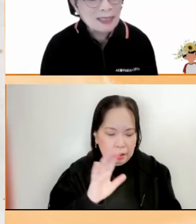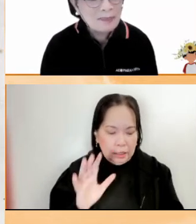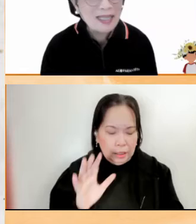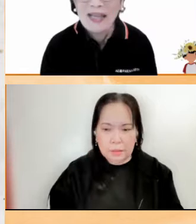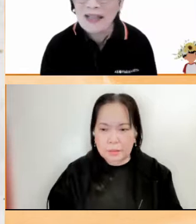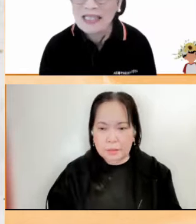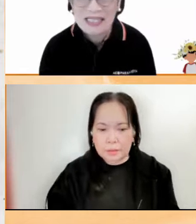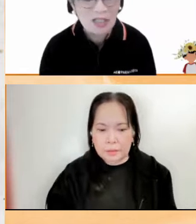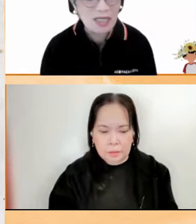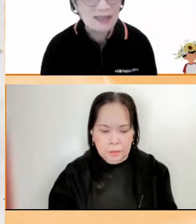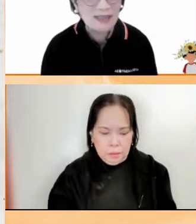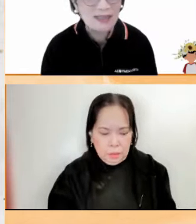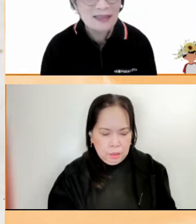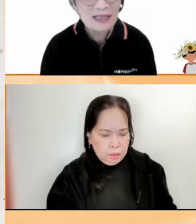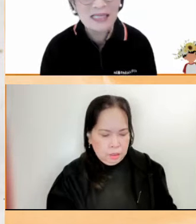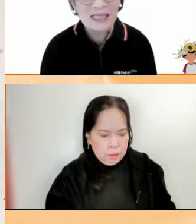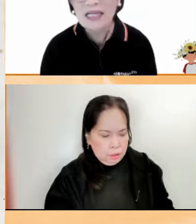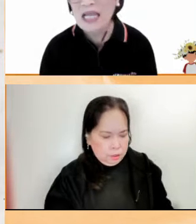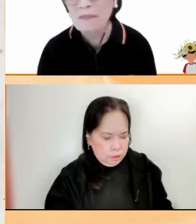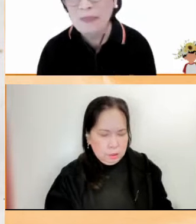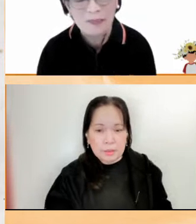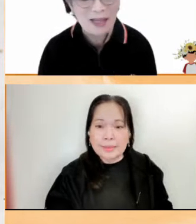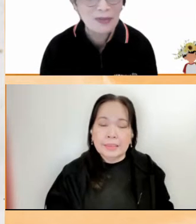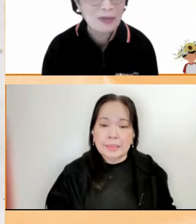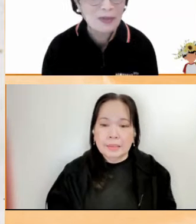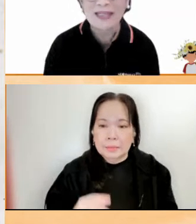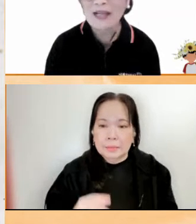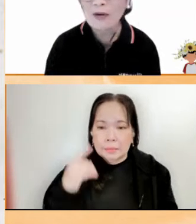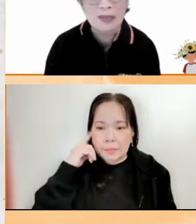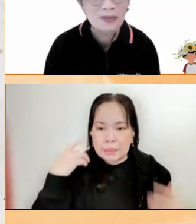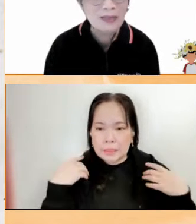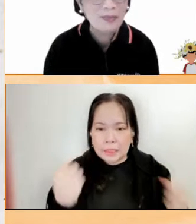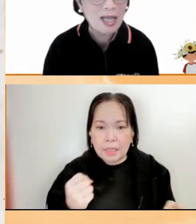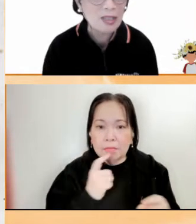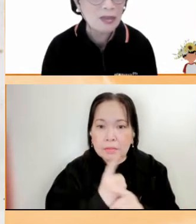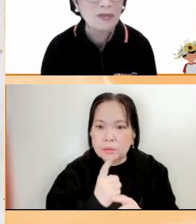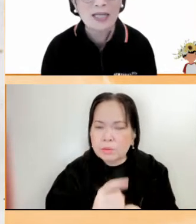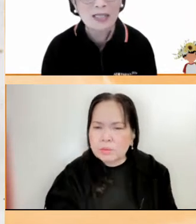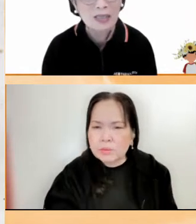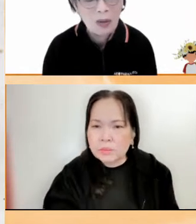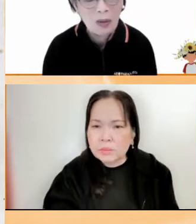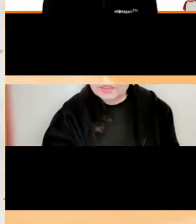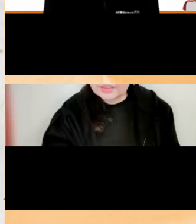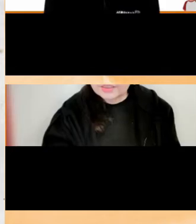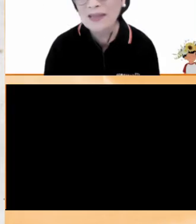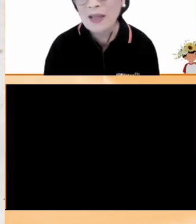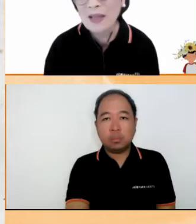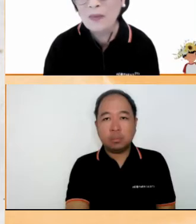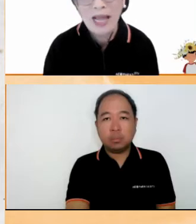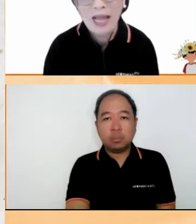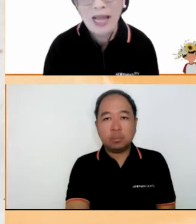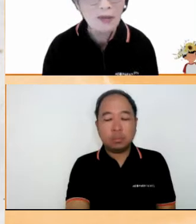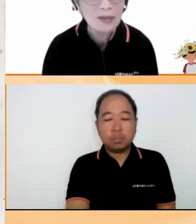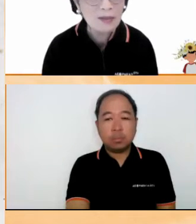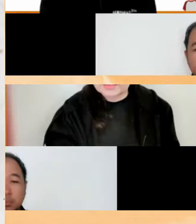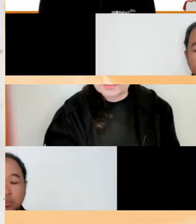Mental health is essential. It's an essential part of health, we know that. And according to WHO, there is no health without